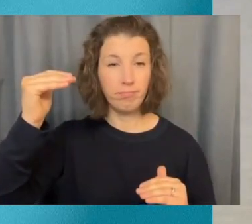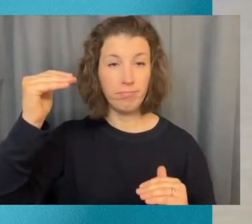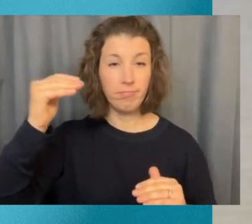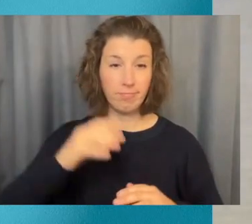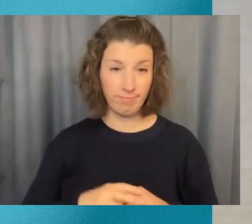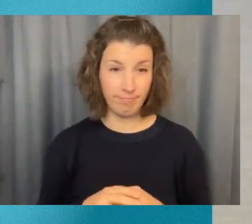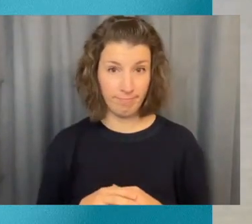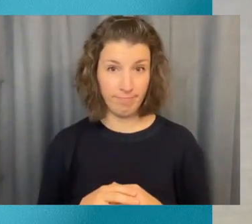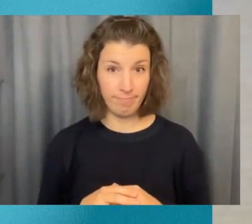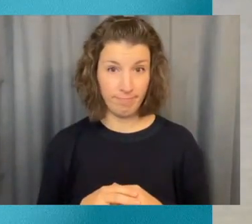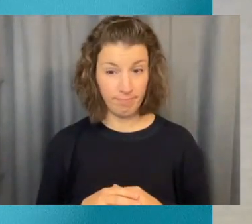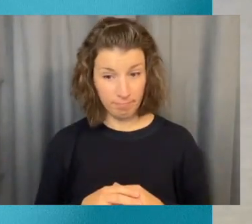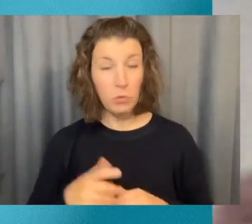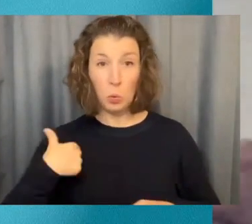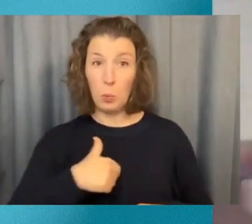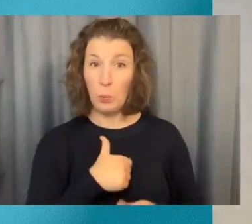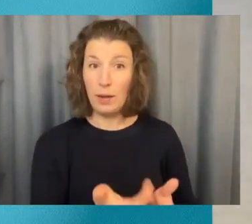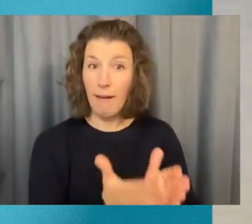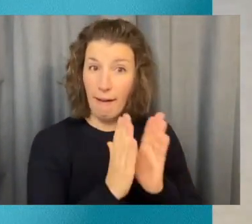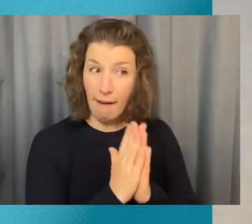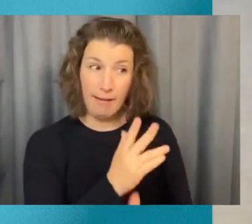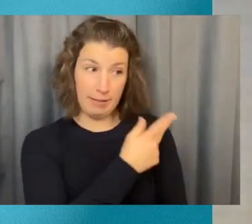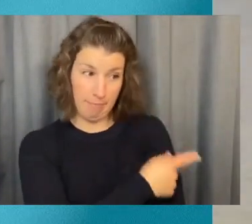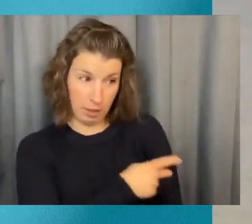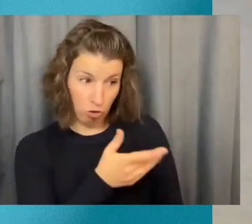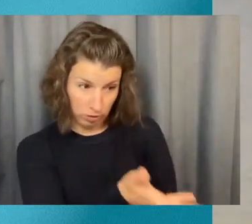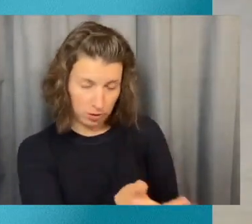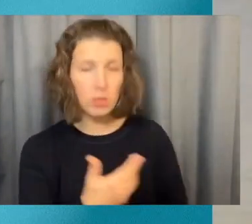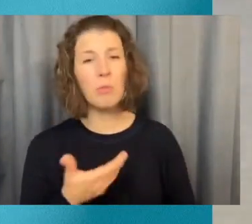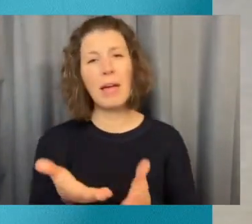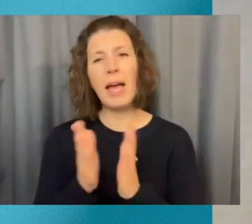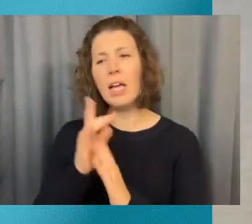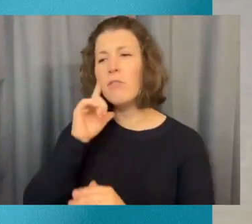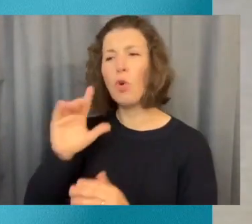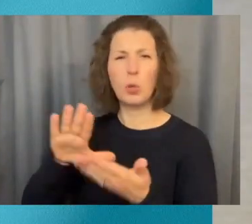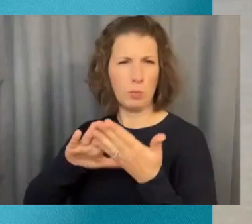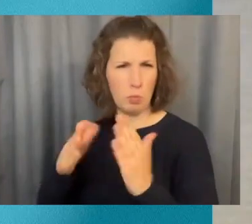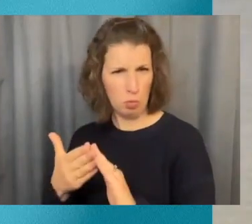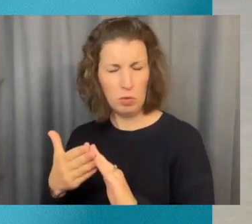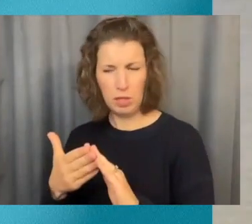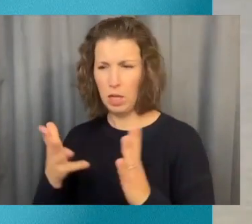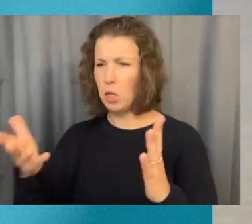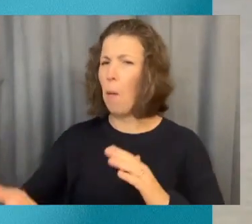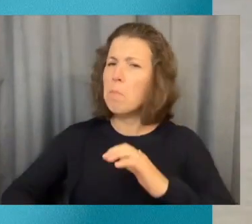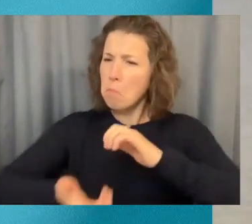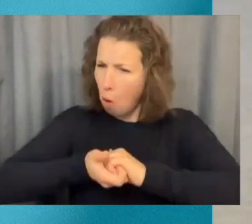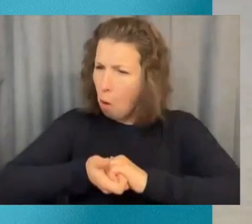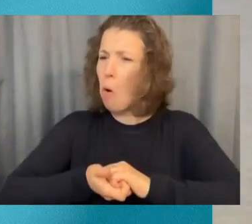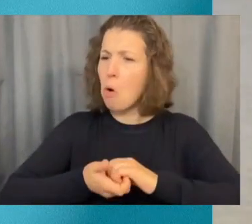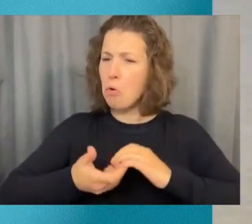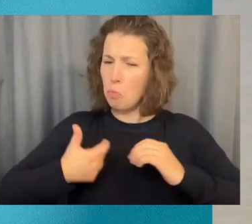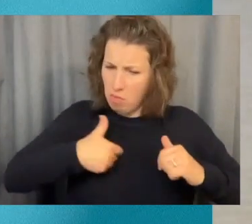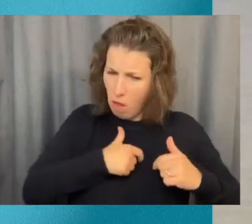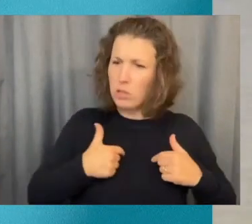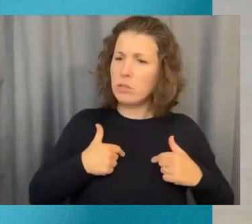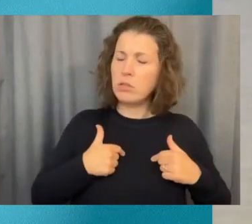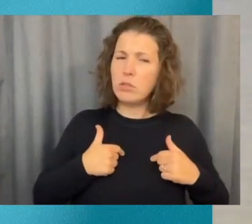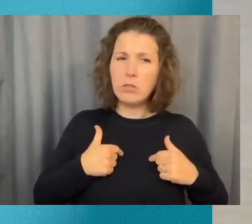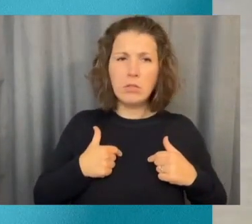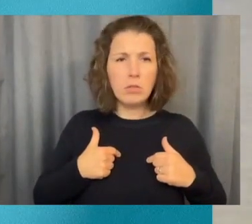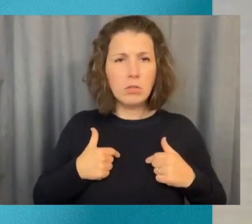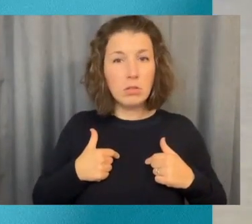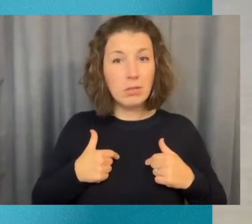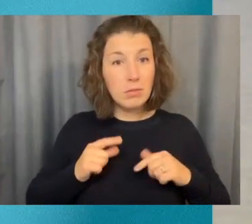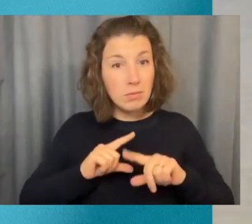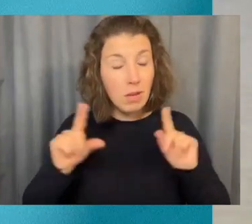We ask patients and we ask for communities to sort of be partners with us. But it's interesting